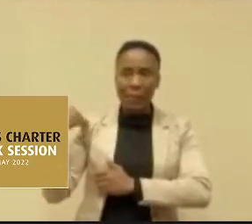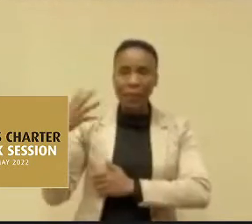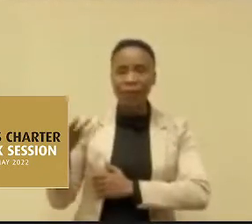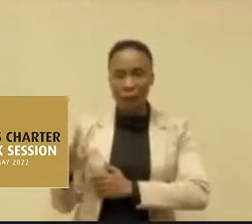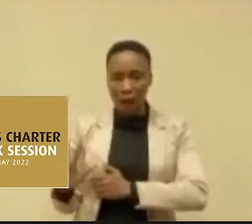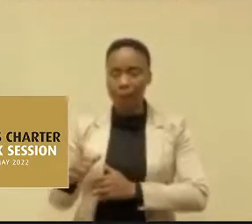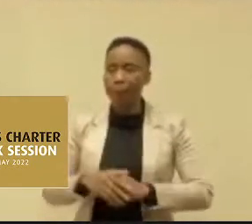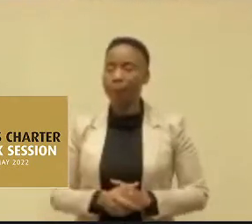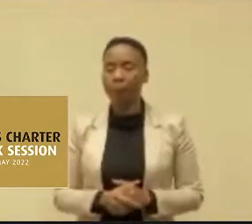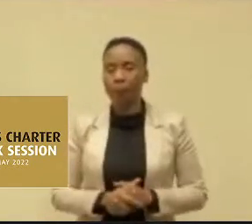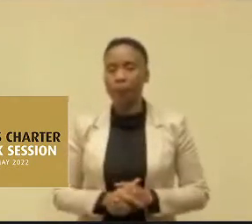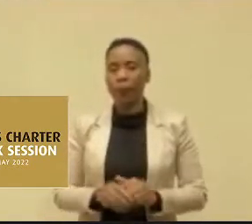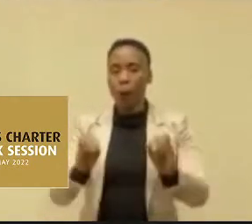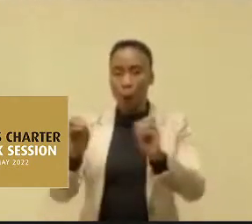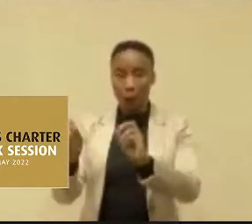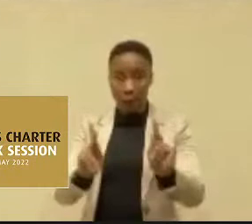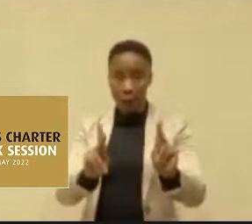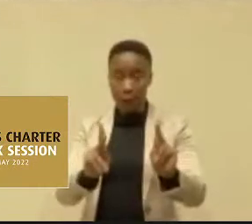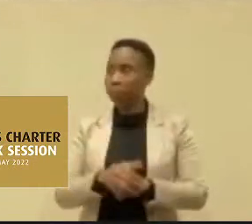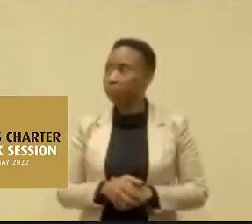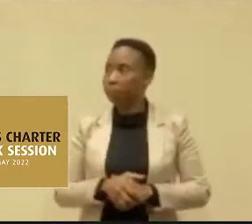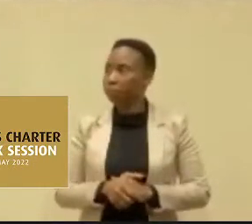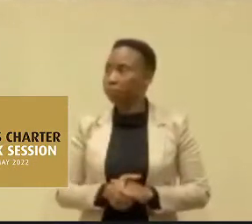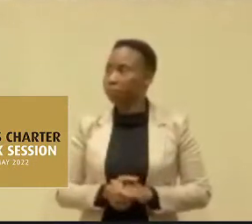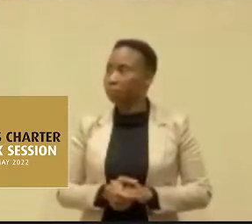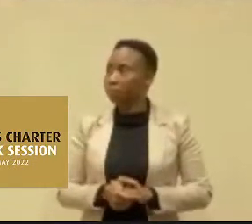and okay